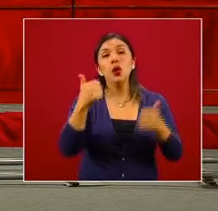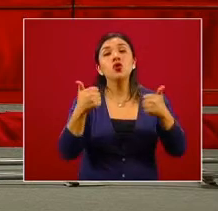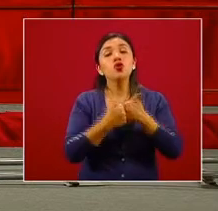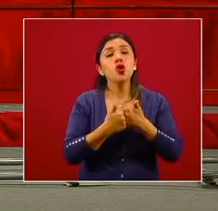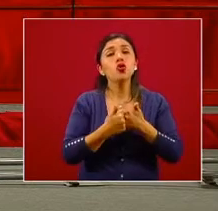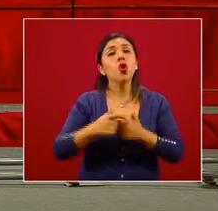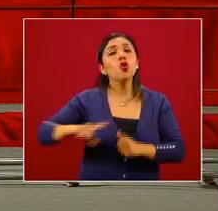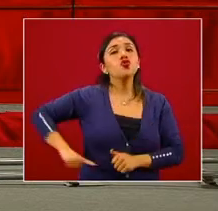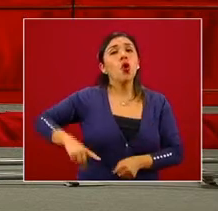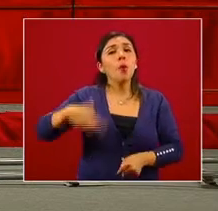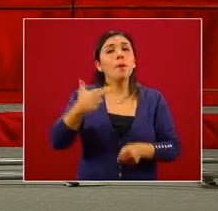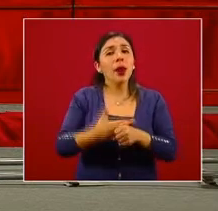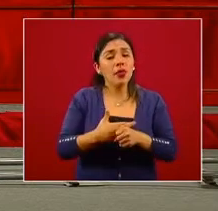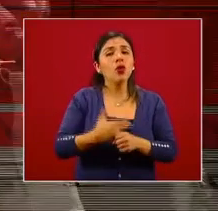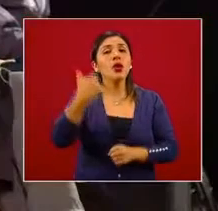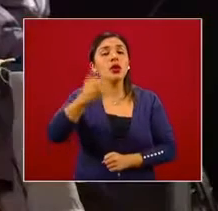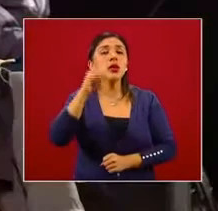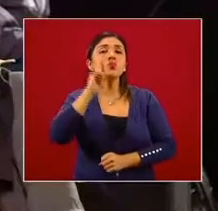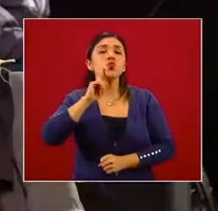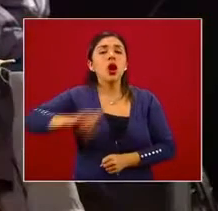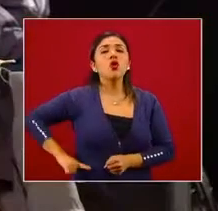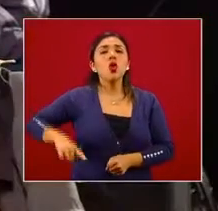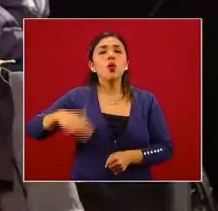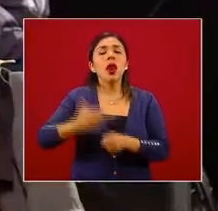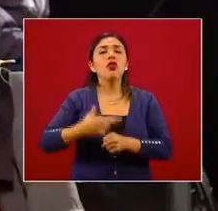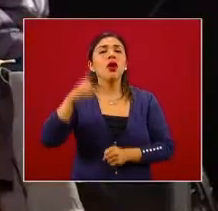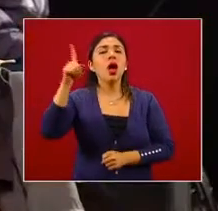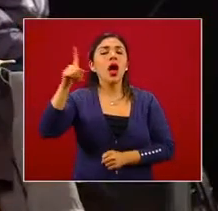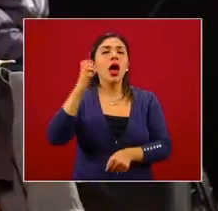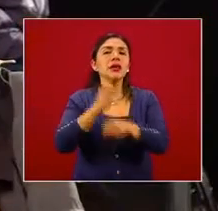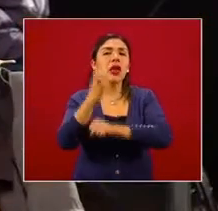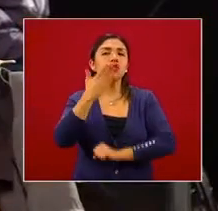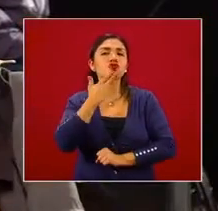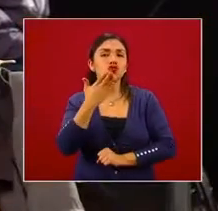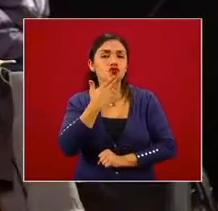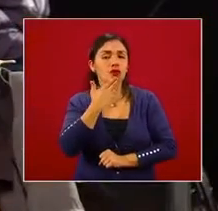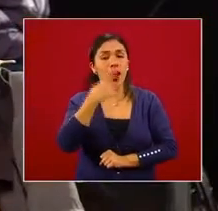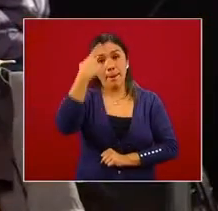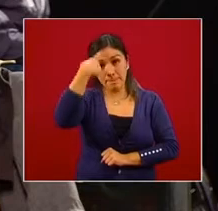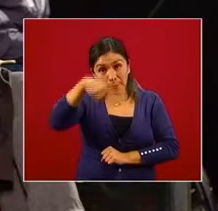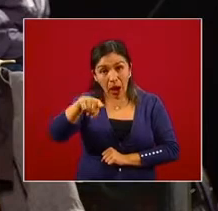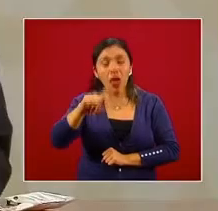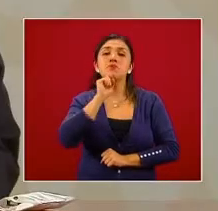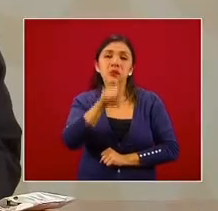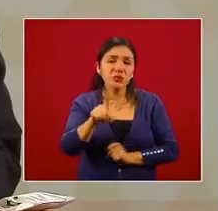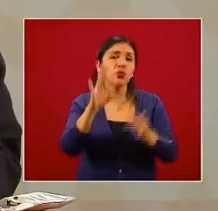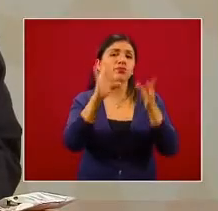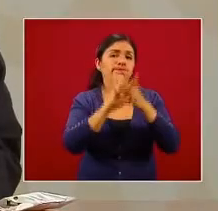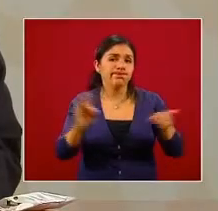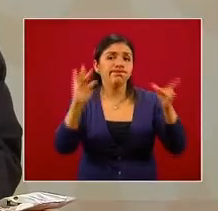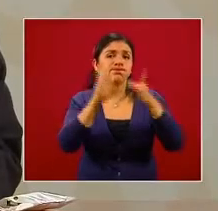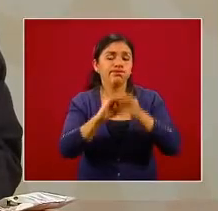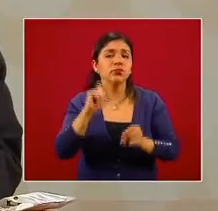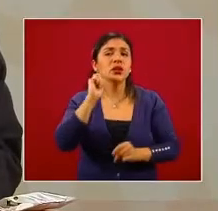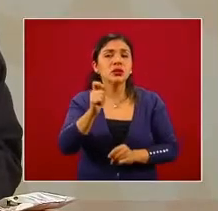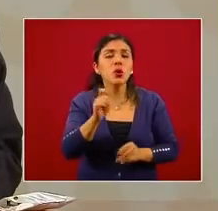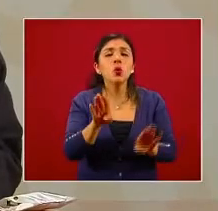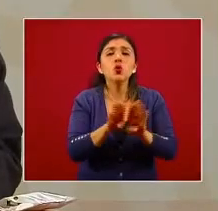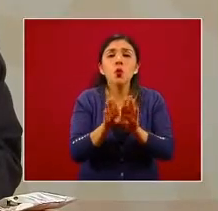virtually, and we had that meeting with the governors and Madame Governor from